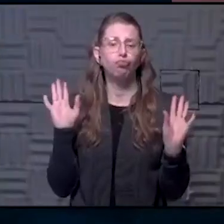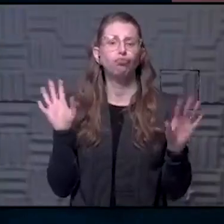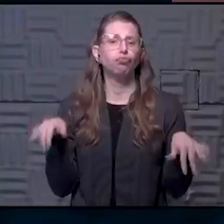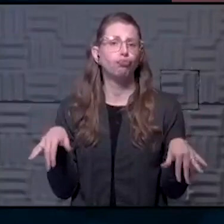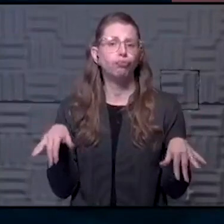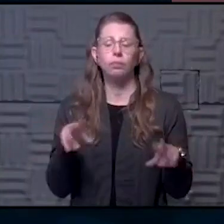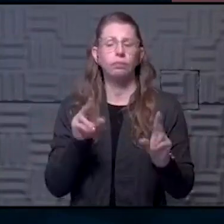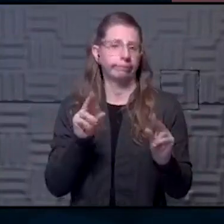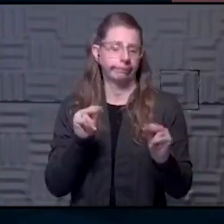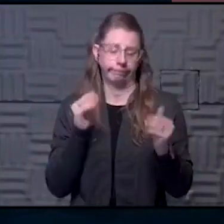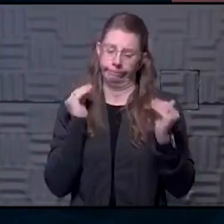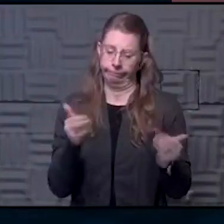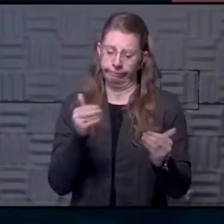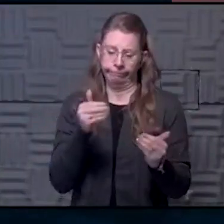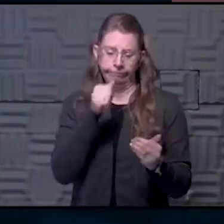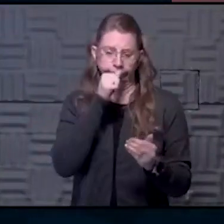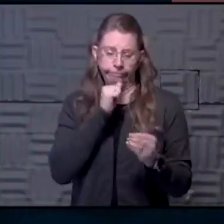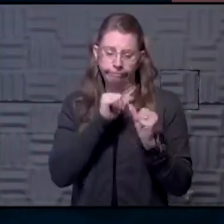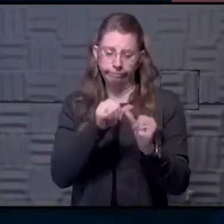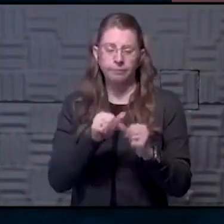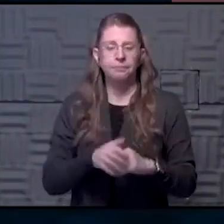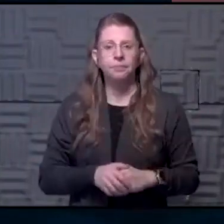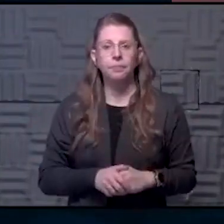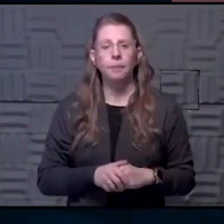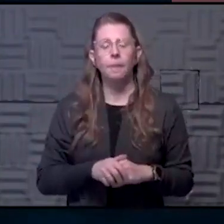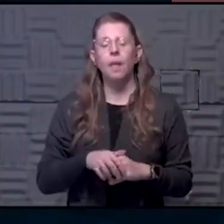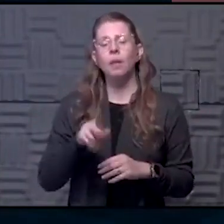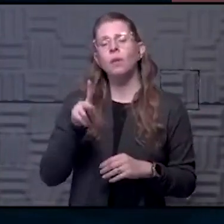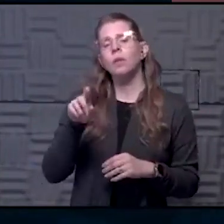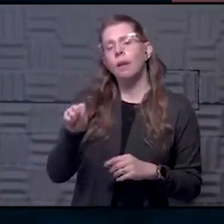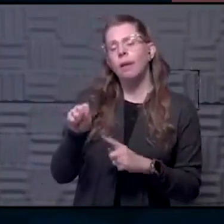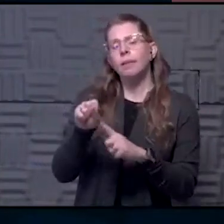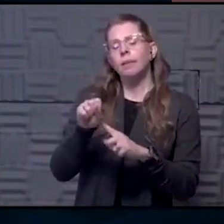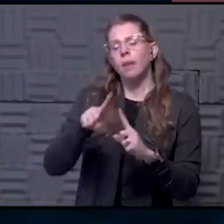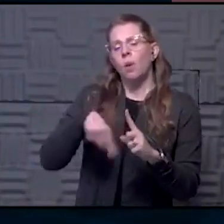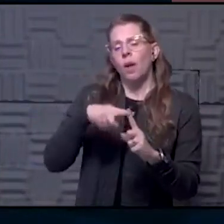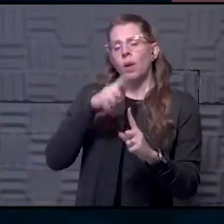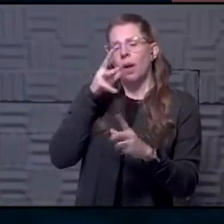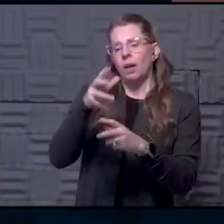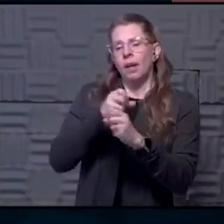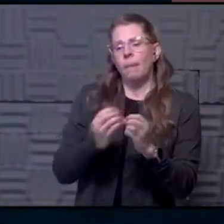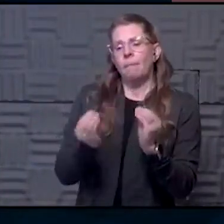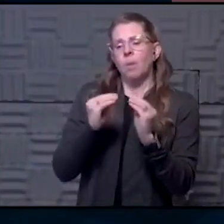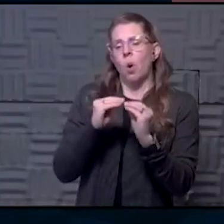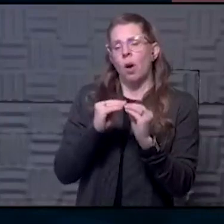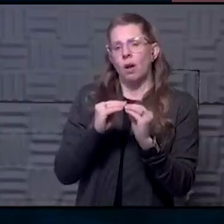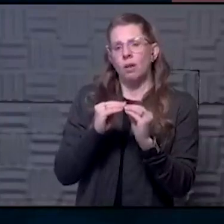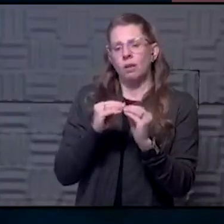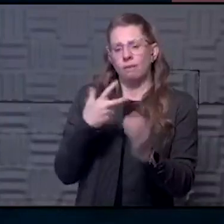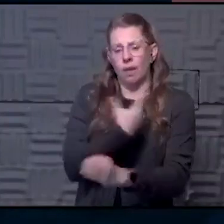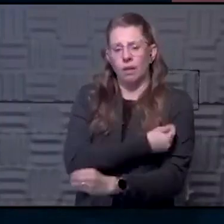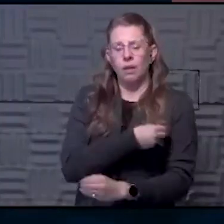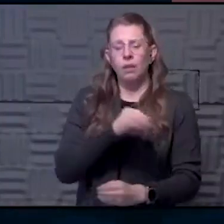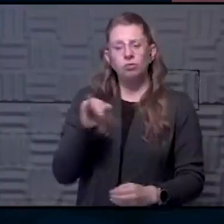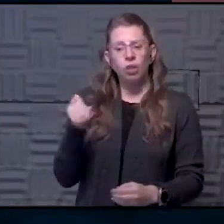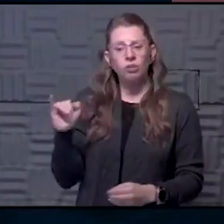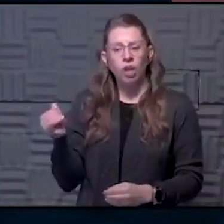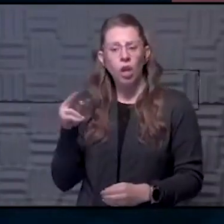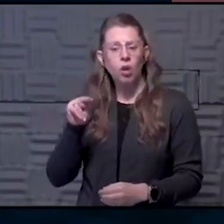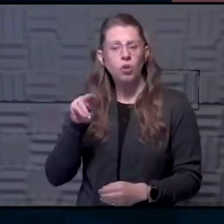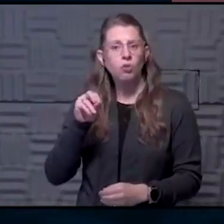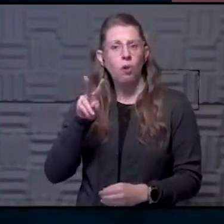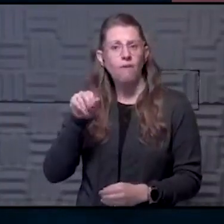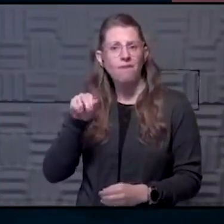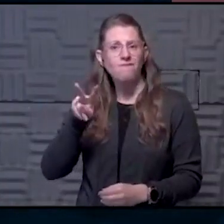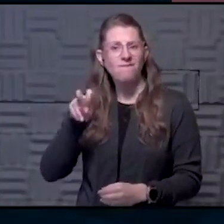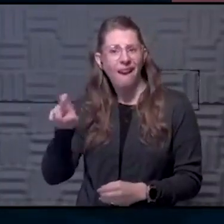So, Dr. Norman, what's your sense of when Kansas will get more vaccine? I know it looks good for the J&J and Novavax at least. Hopefully that's